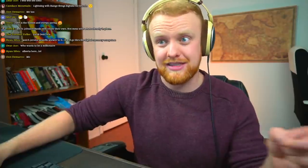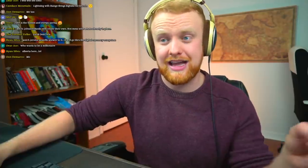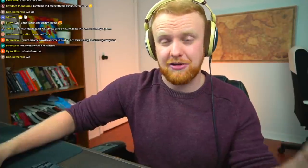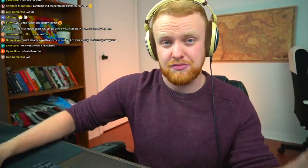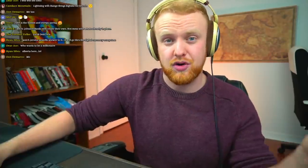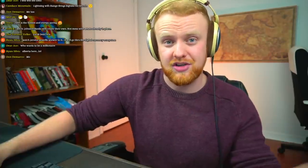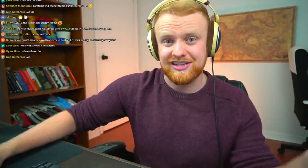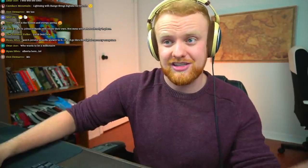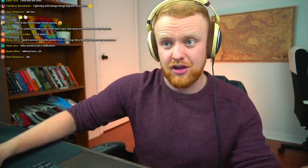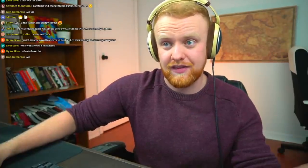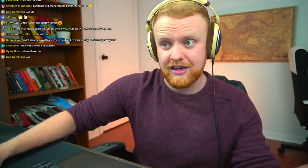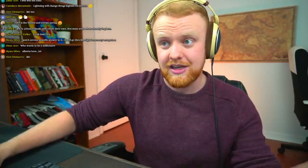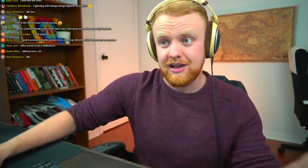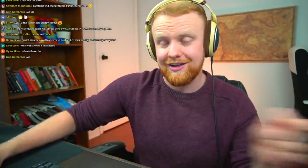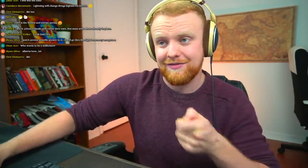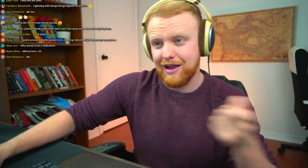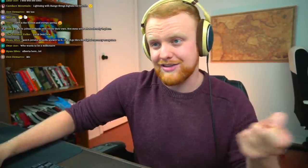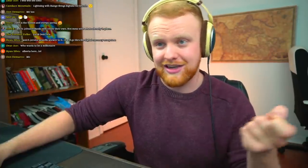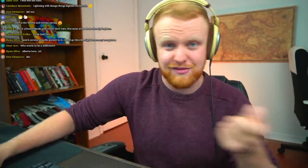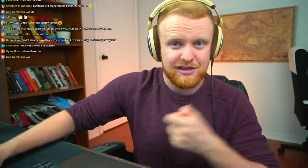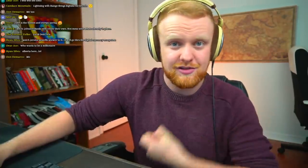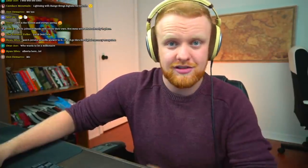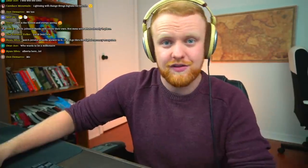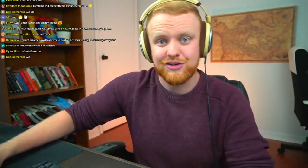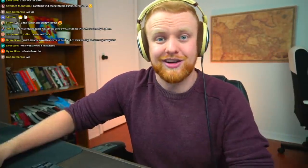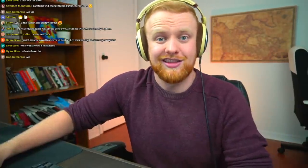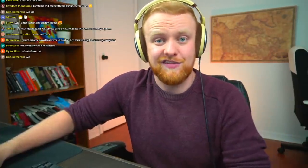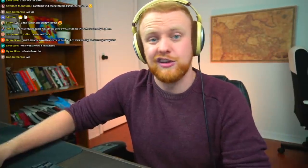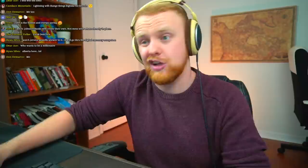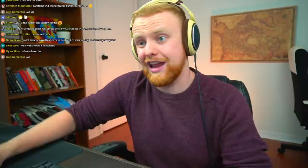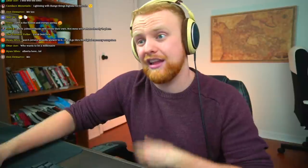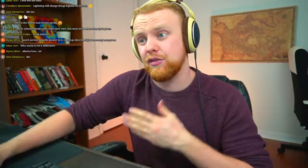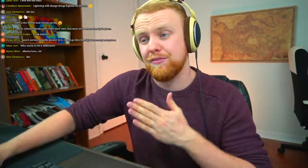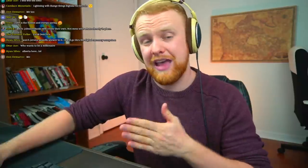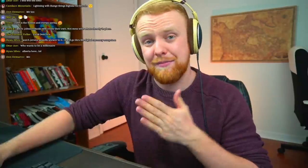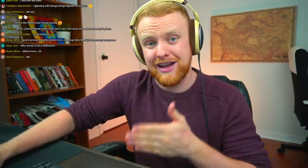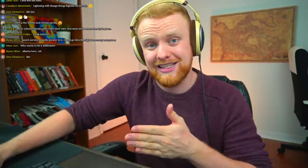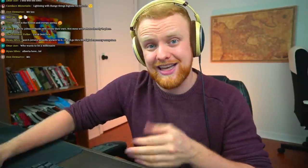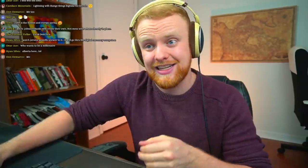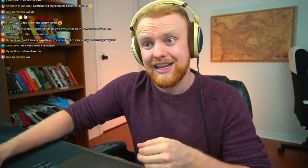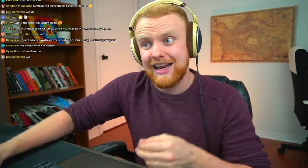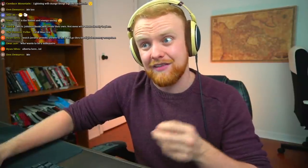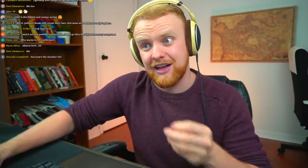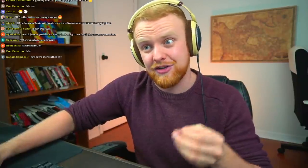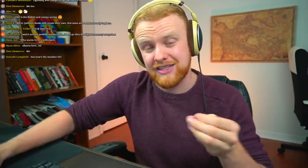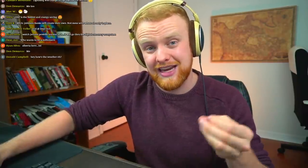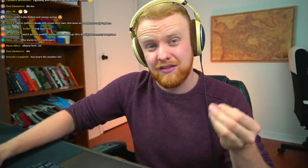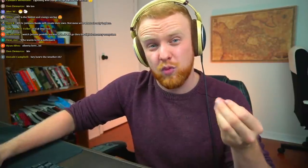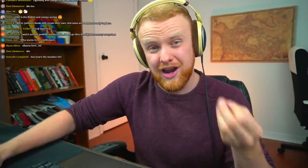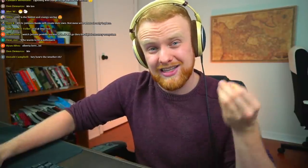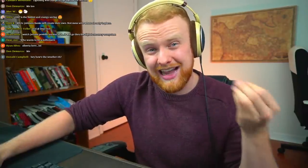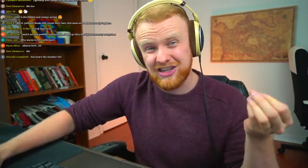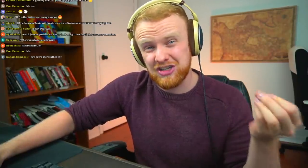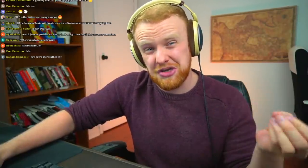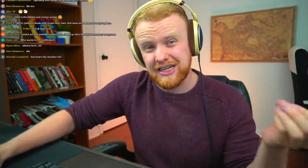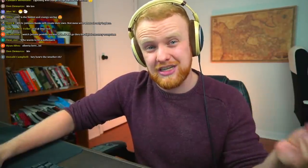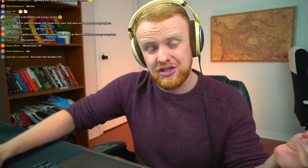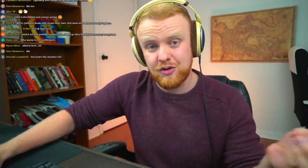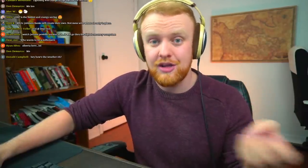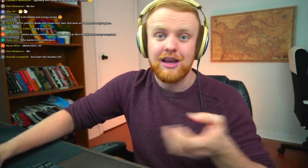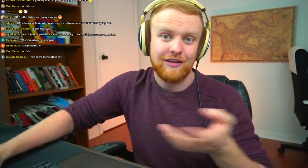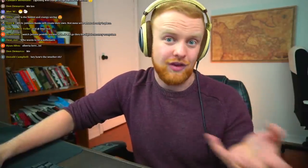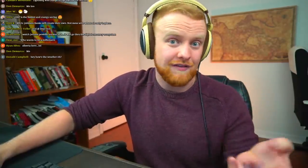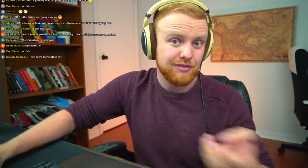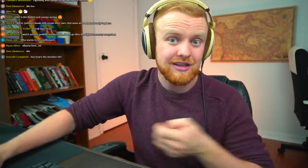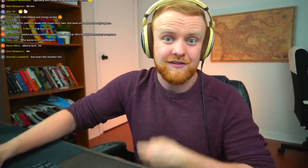problem is that cryptocurrency solving? How is that going to be used in the future? And I think if you look at it through that mindset and have an understanding of what it's actually trying to